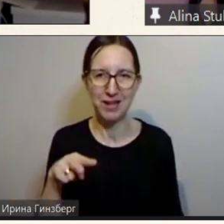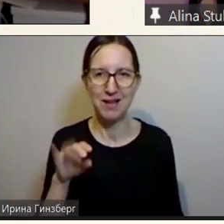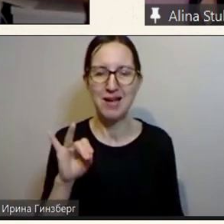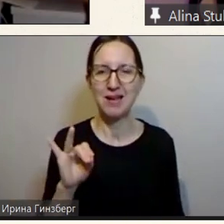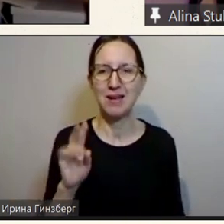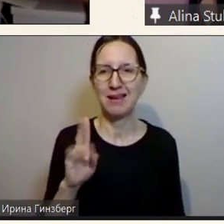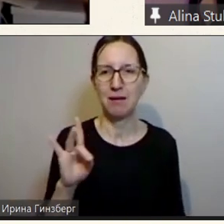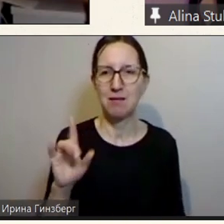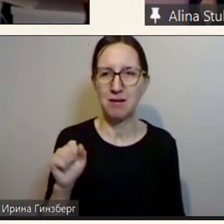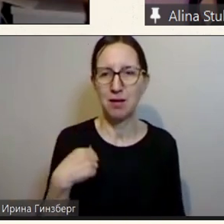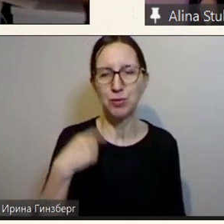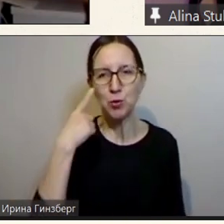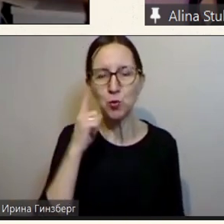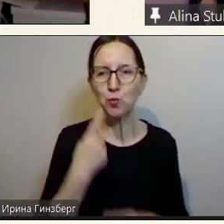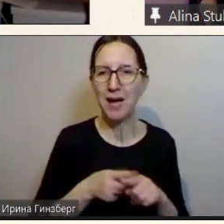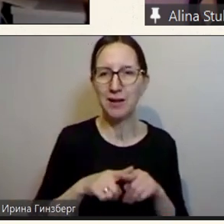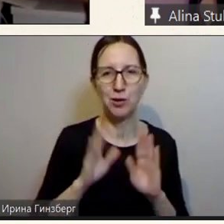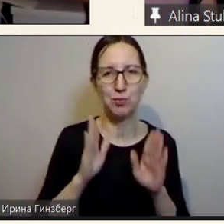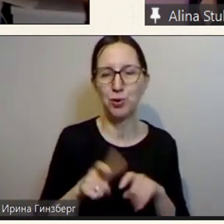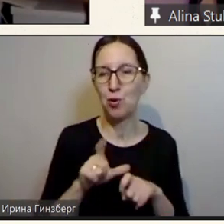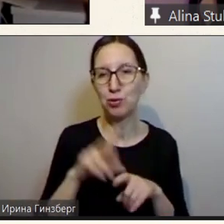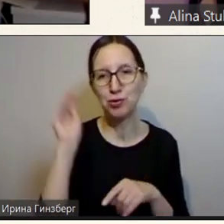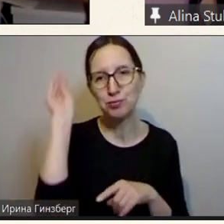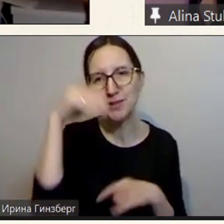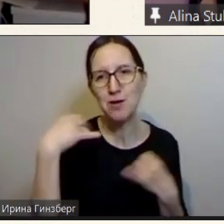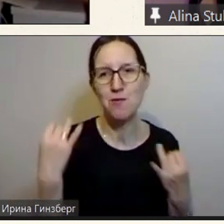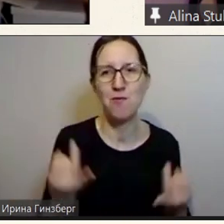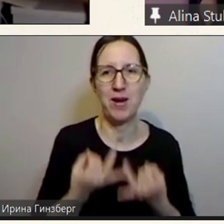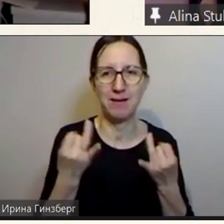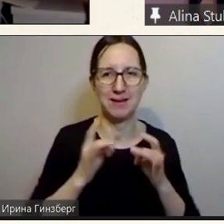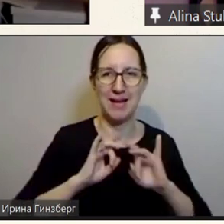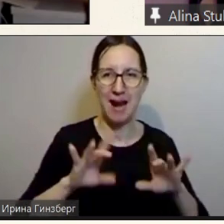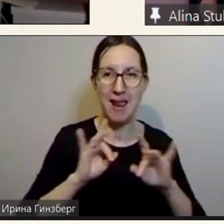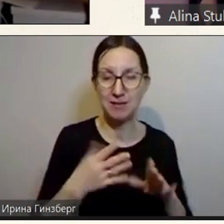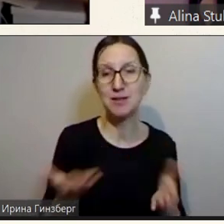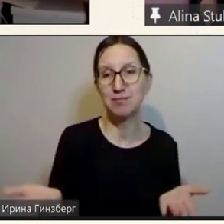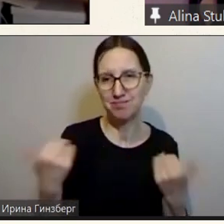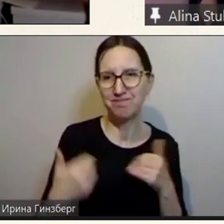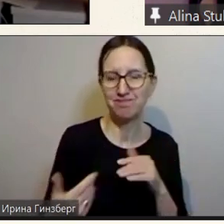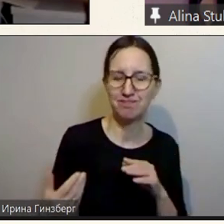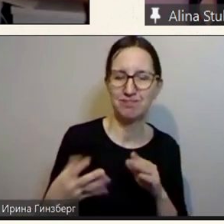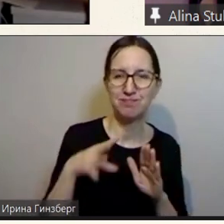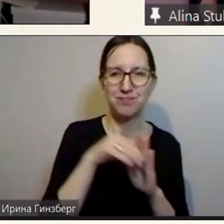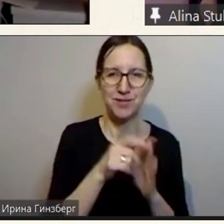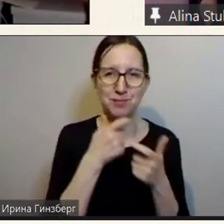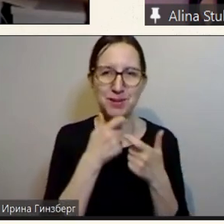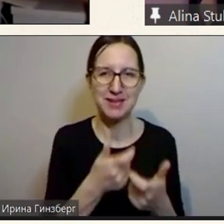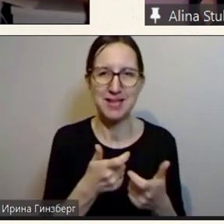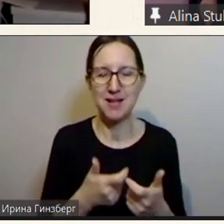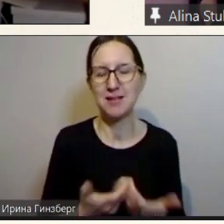friend of Kira and Bill, and we are looking forward to his talk.